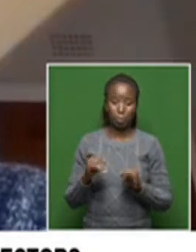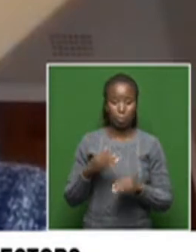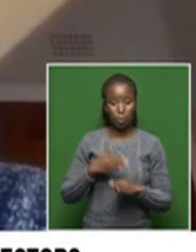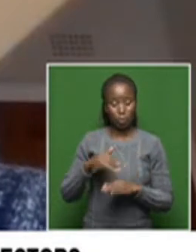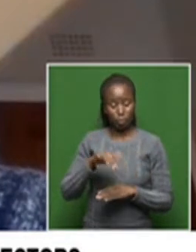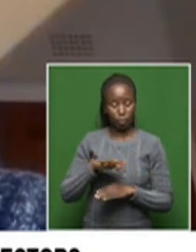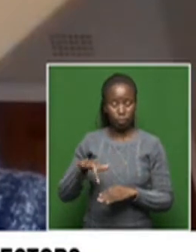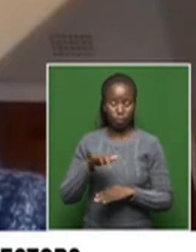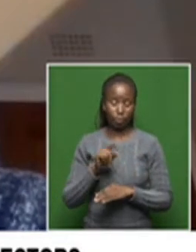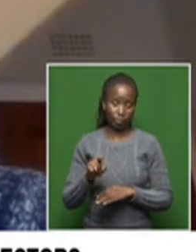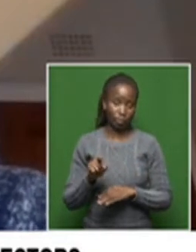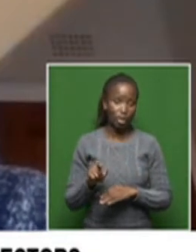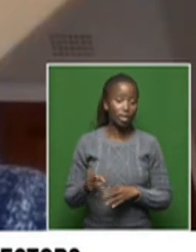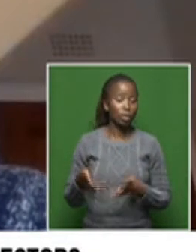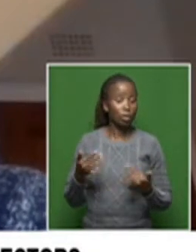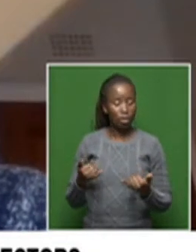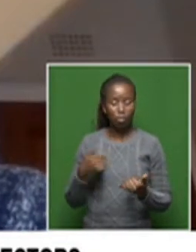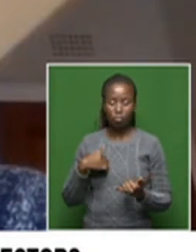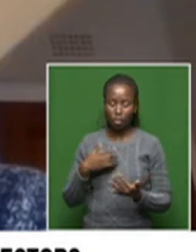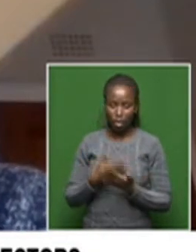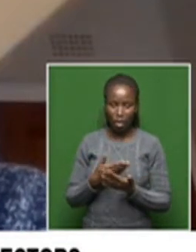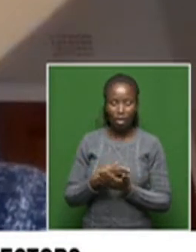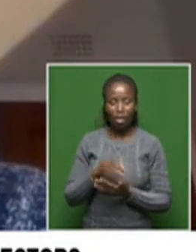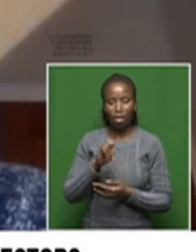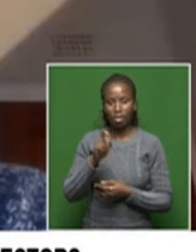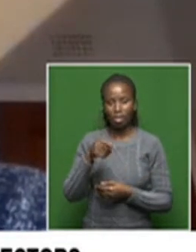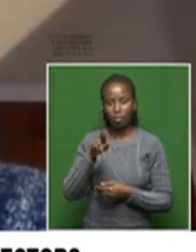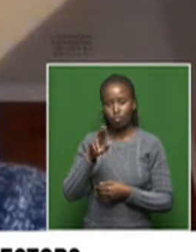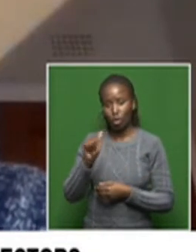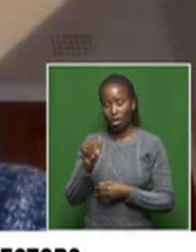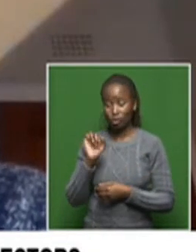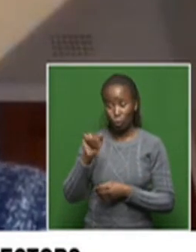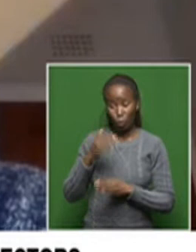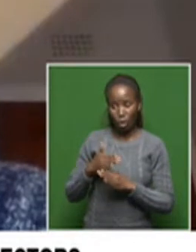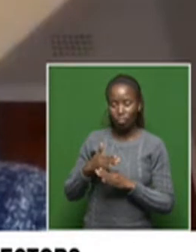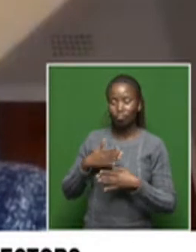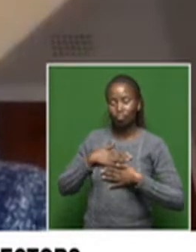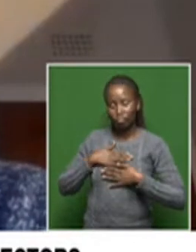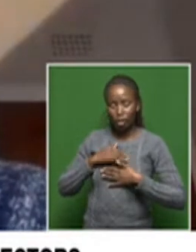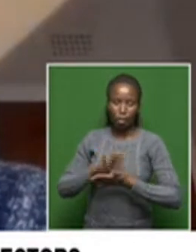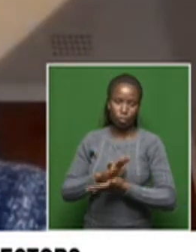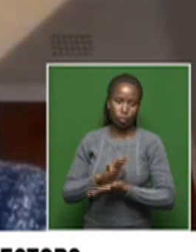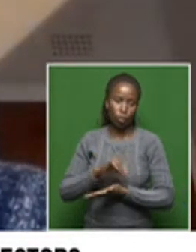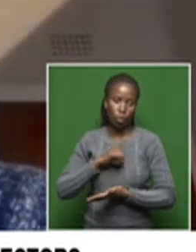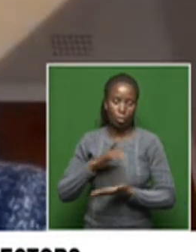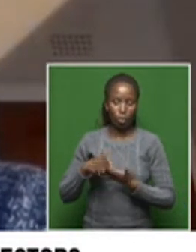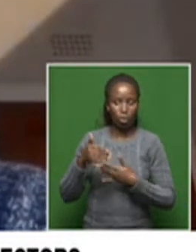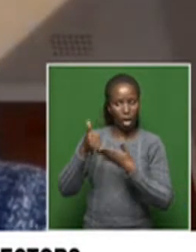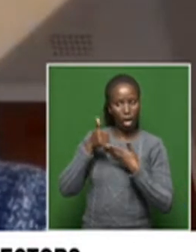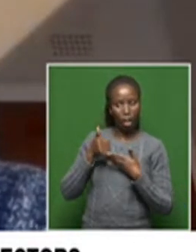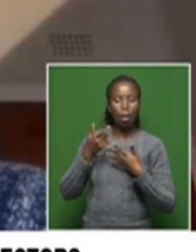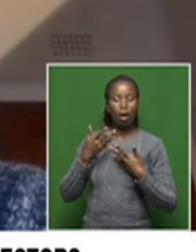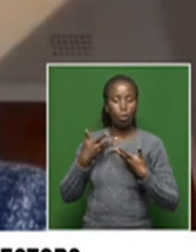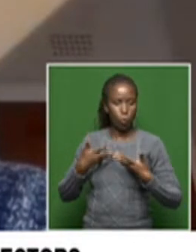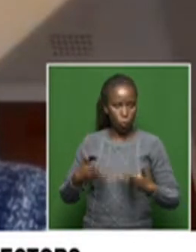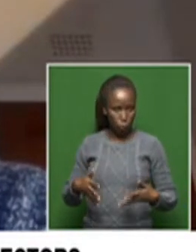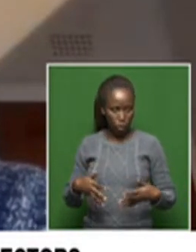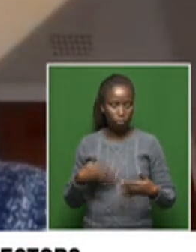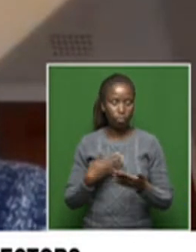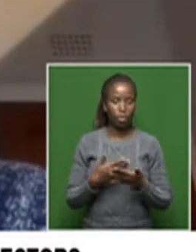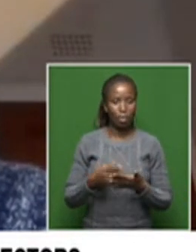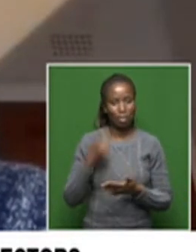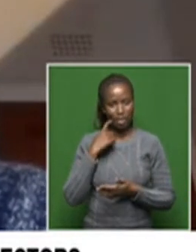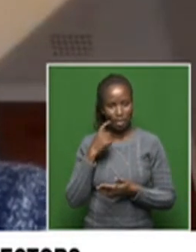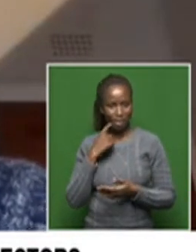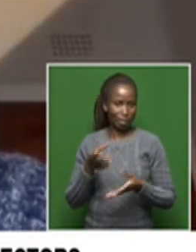And so really we must appreciate that, you know, the work that is done by SAHPRA gives us all peace of mind as we go out there and, you know, we